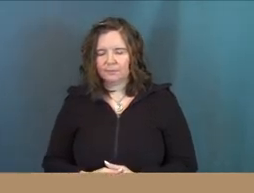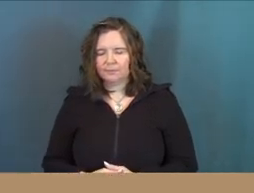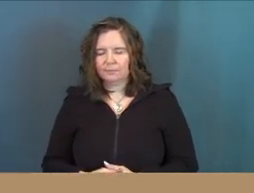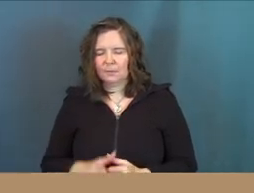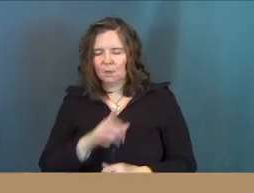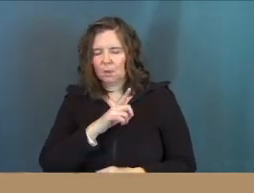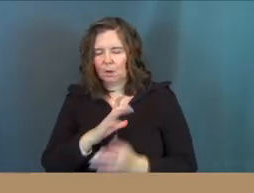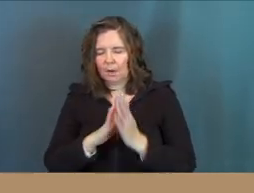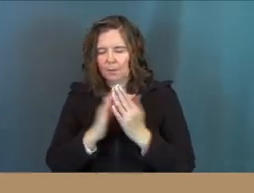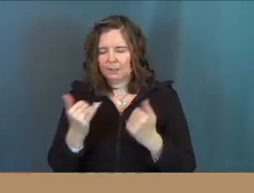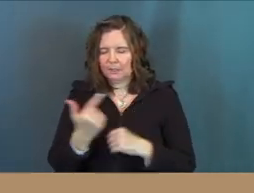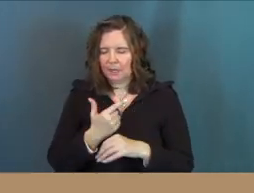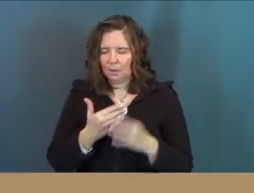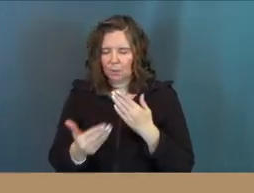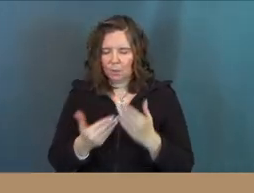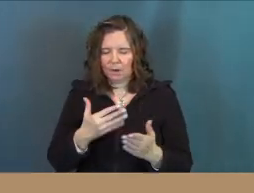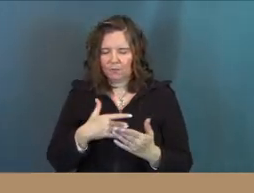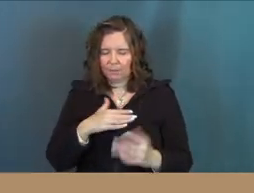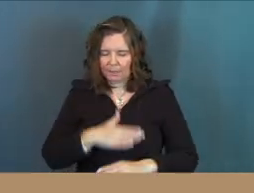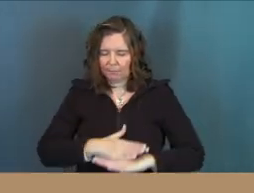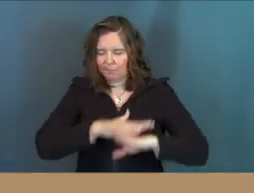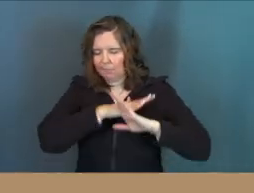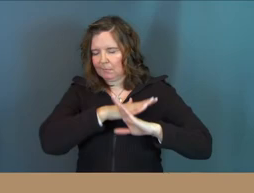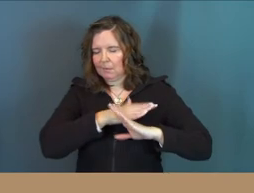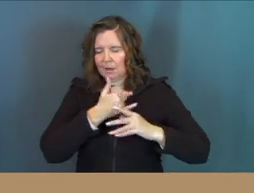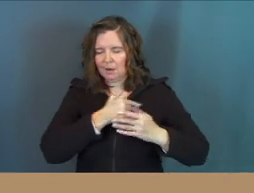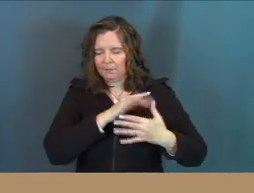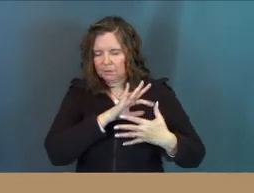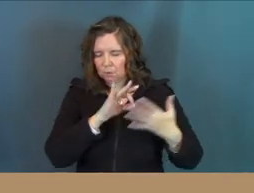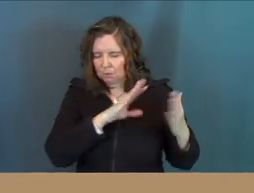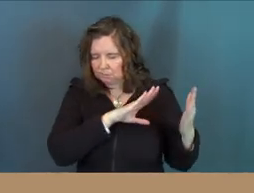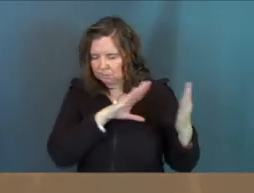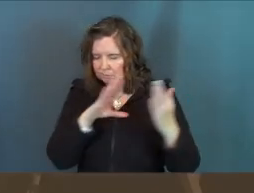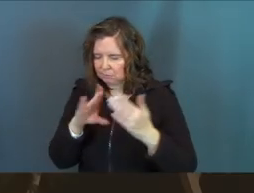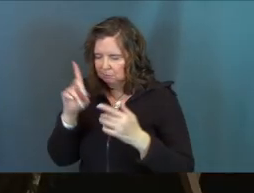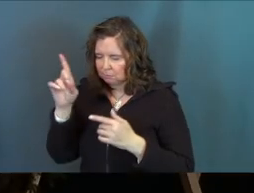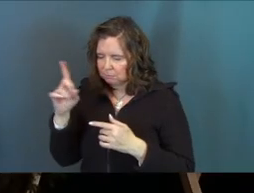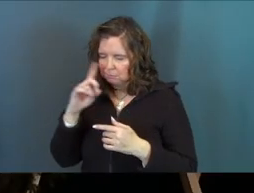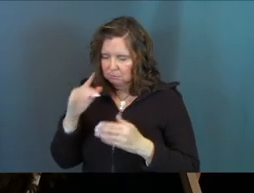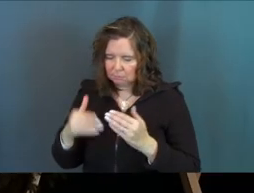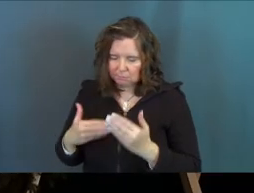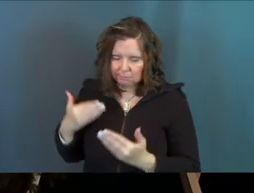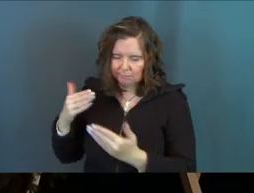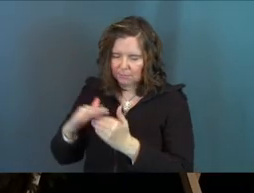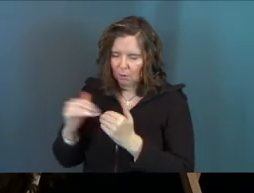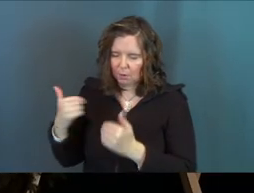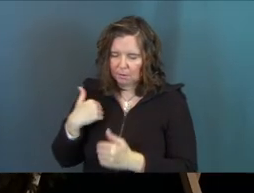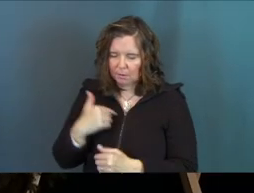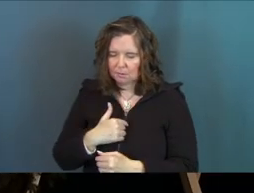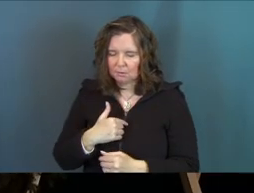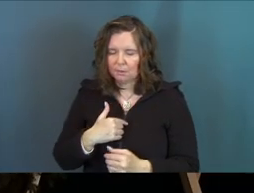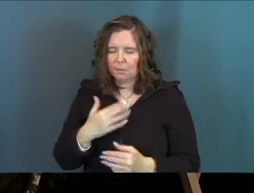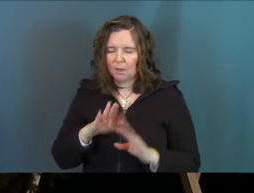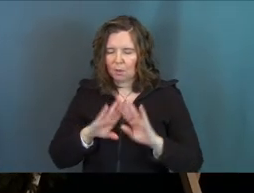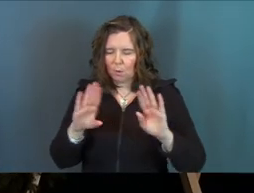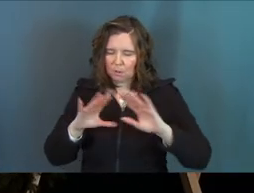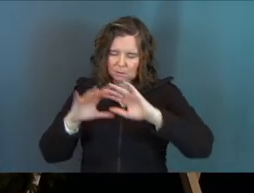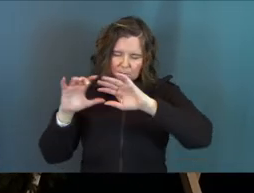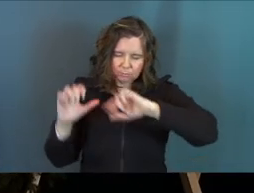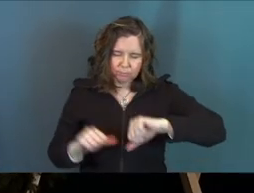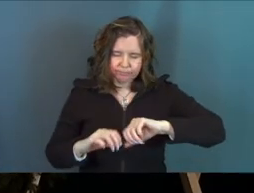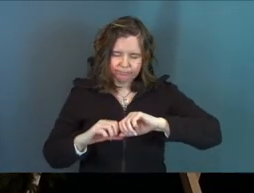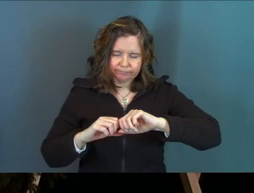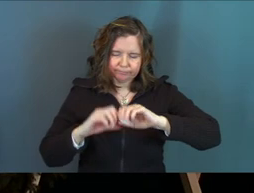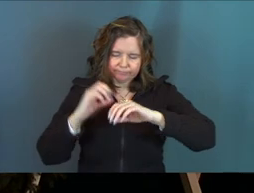So Lord, I pray that today, Lord, whatever might be in the way of us making a choice, making a step that you've called us to, that those walls are broken down, that